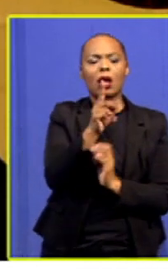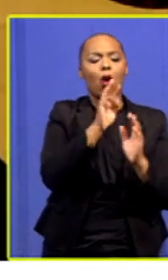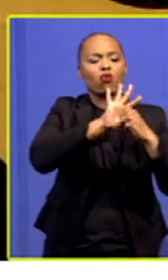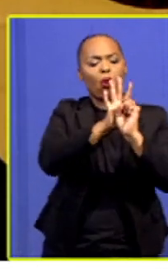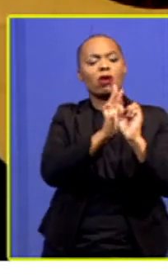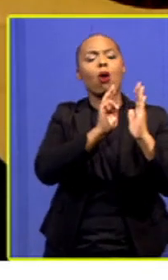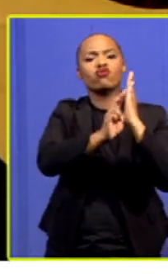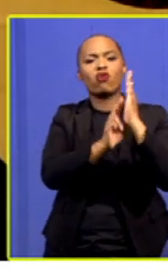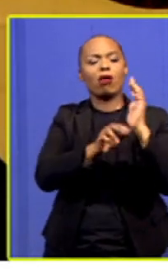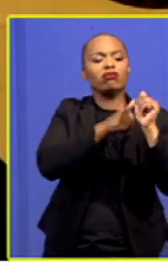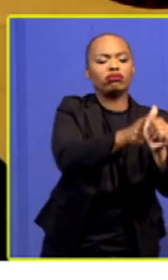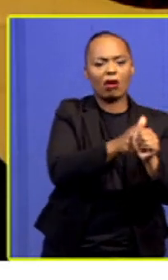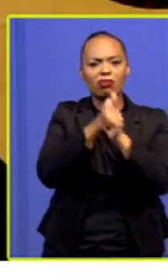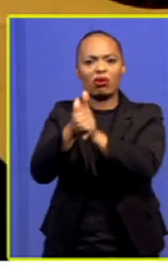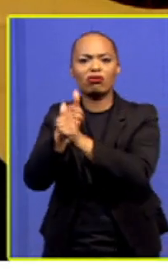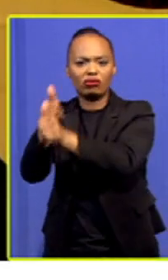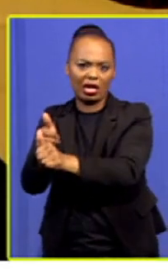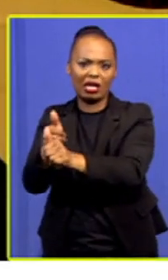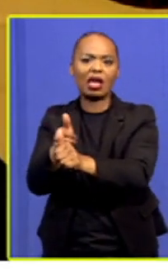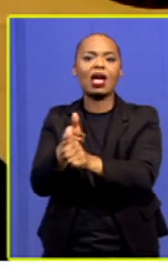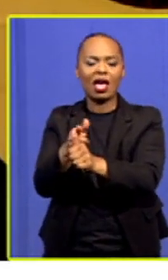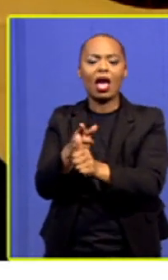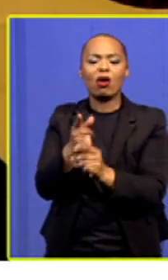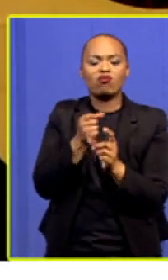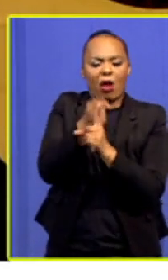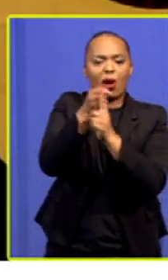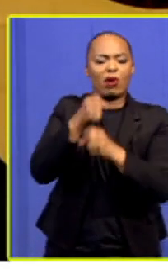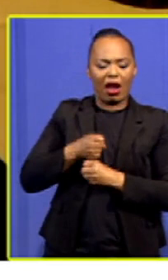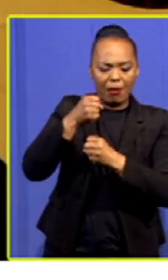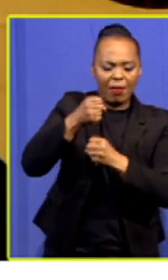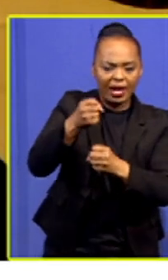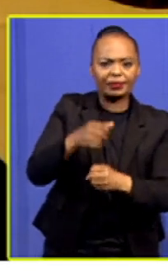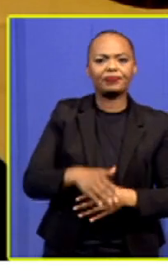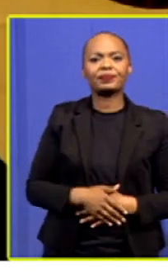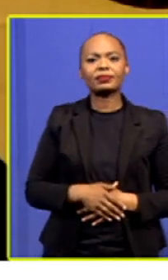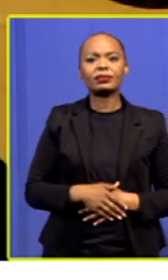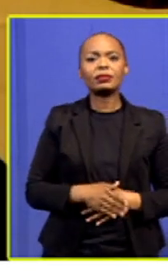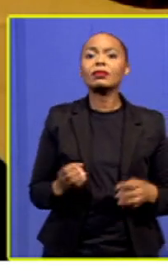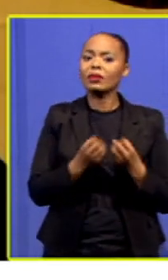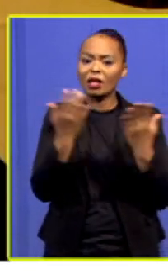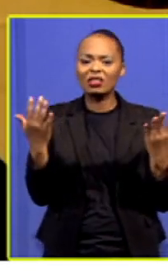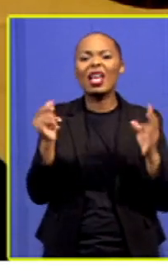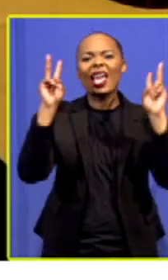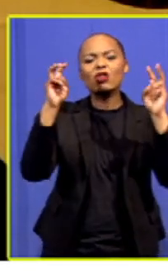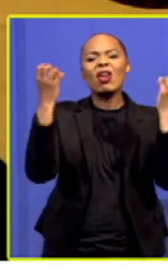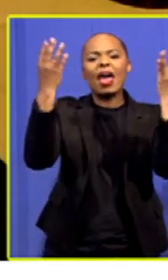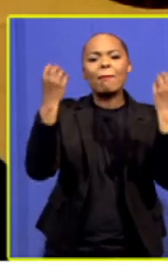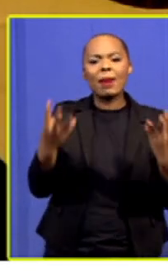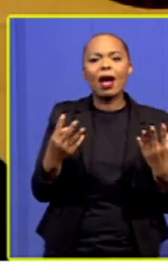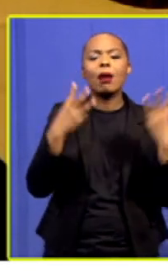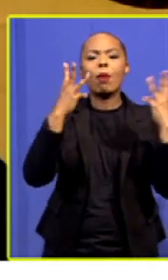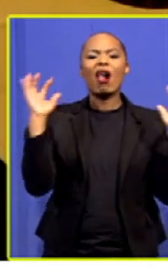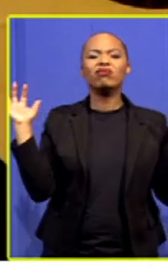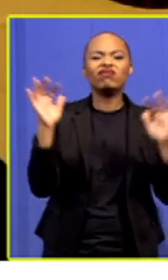normally do their campaigns. But with regards to what's going to happen with regards to numbers, that remains to be seen